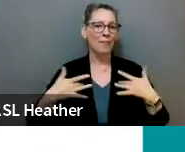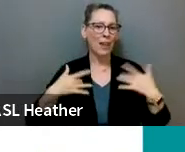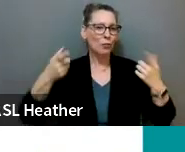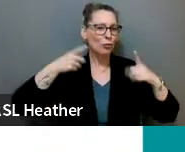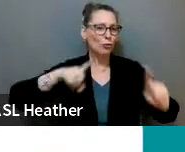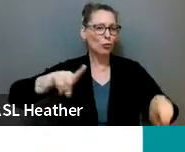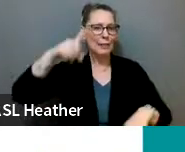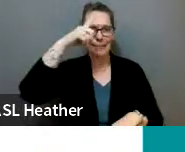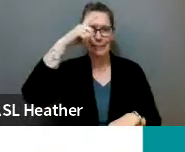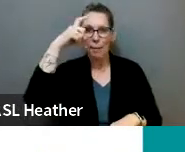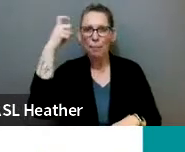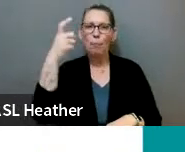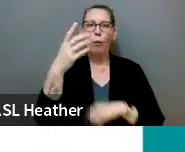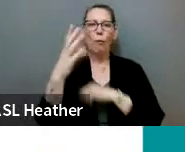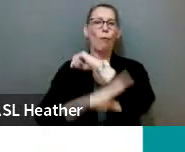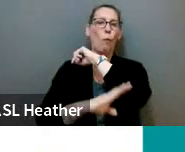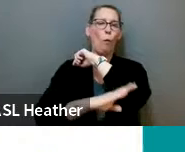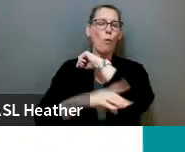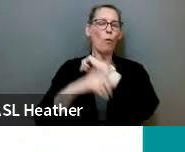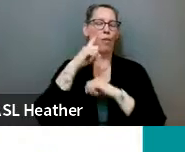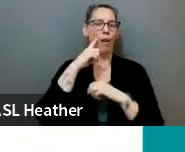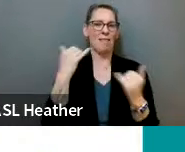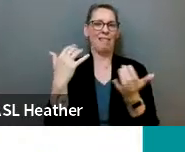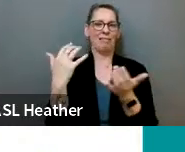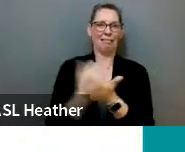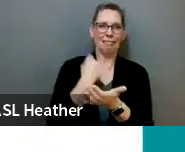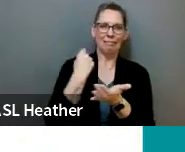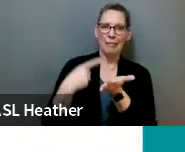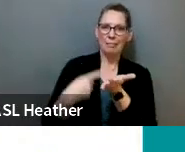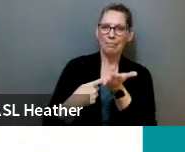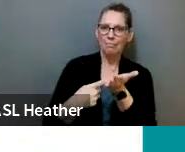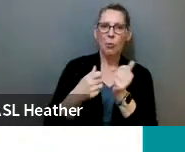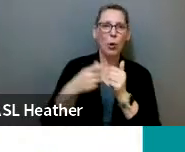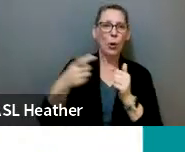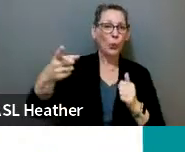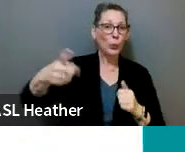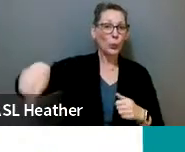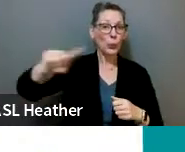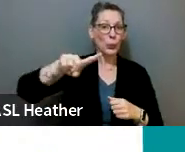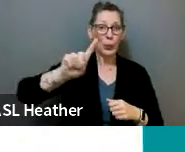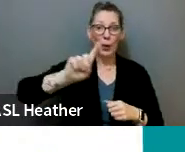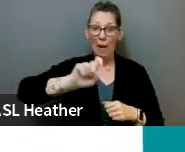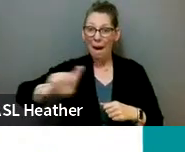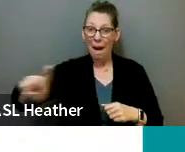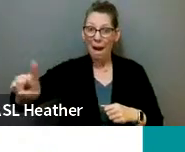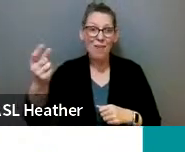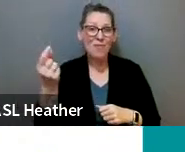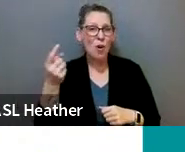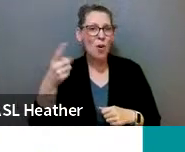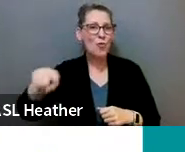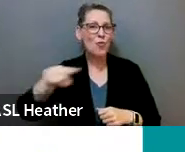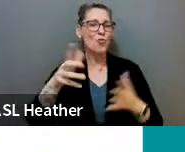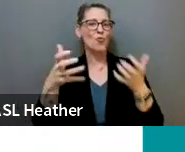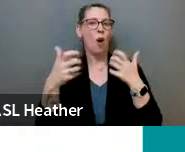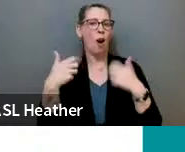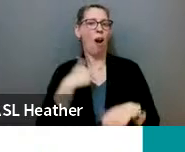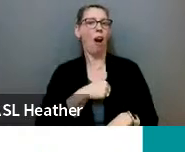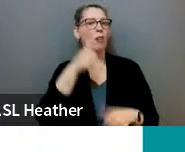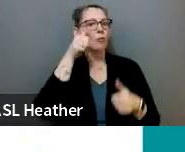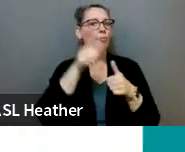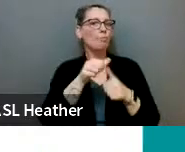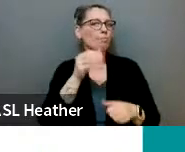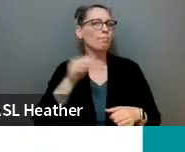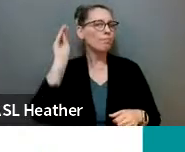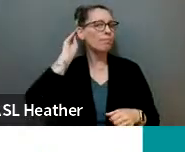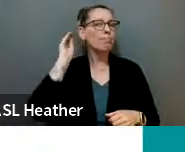fall. And so we thought it'd be a great opportunity to come back to you all to ask you what are some things that you want us to keep in mind as we